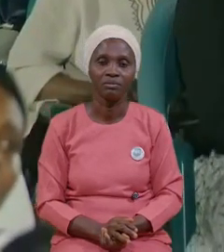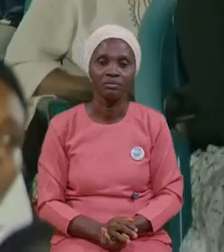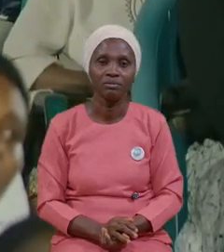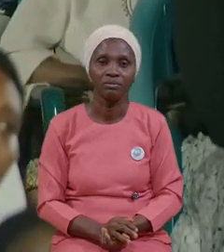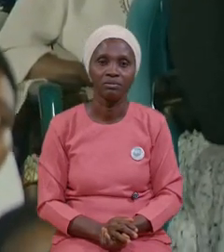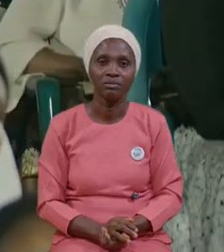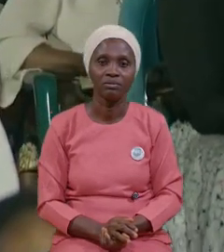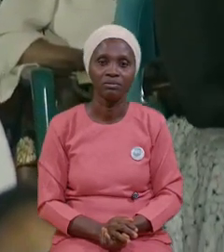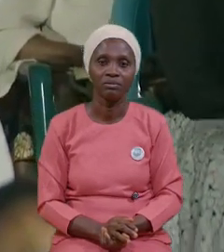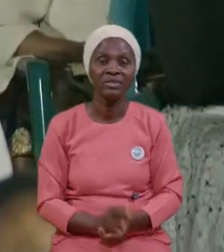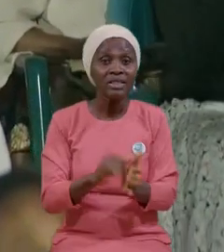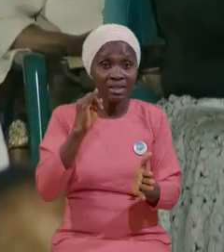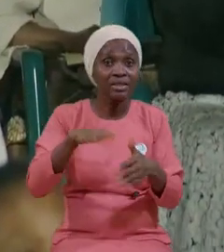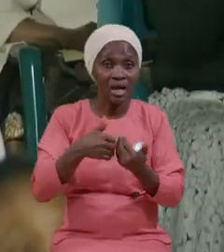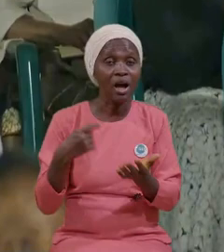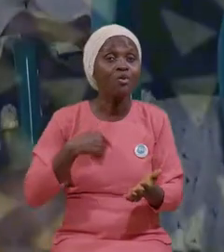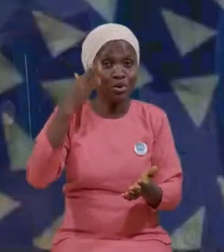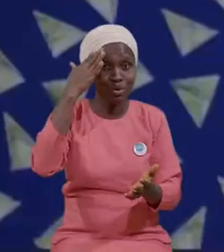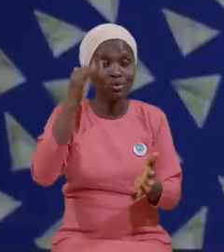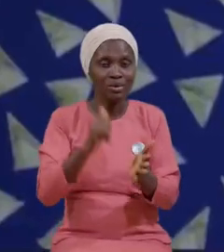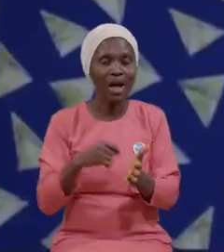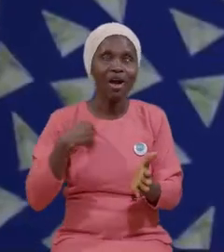That's how we know that we have the Prince of Peace.